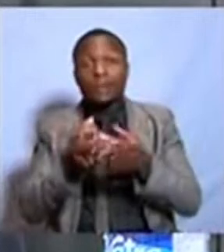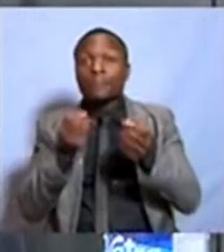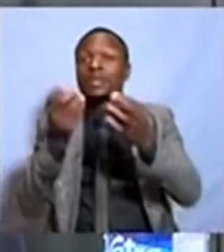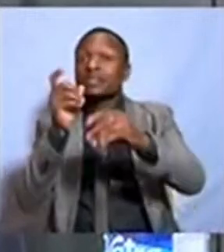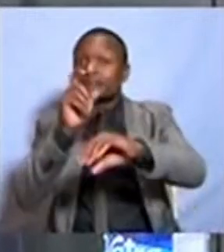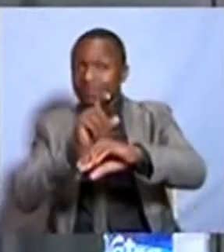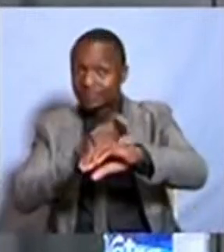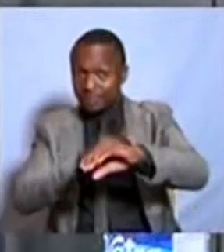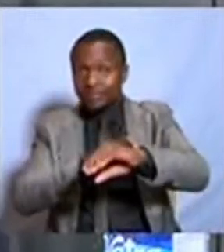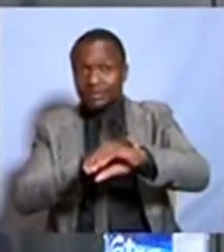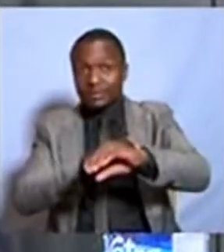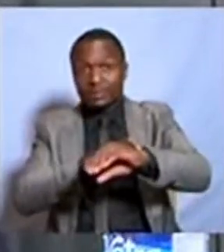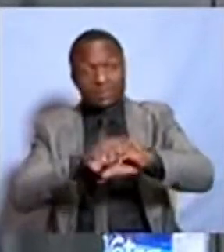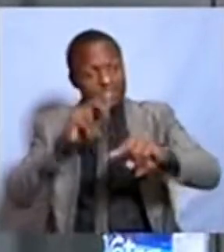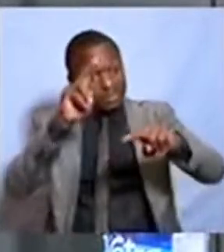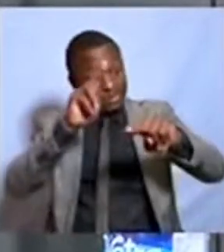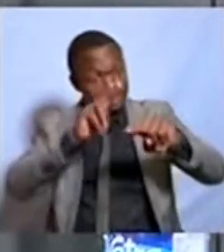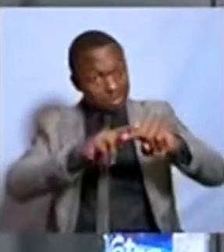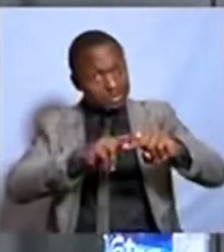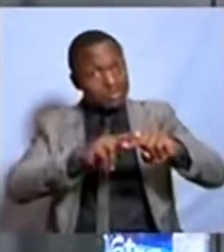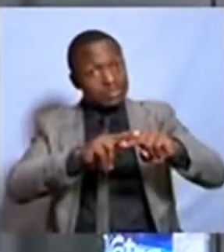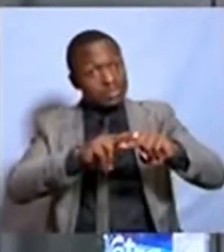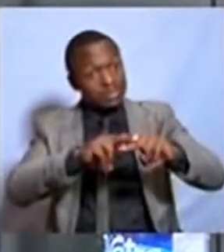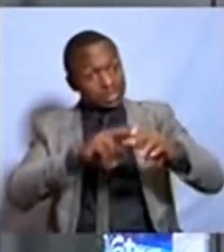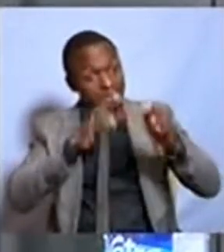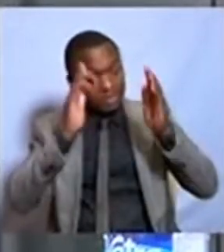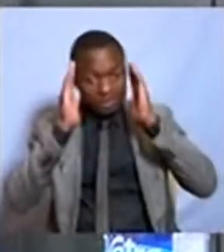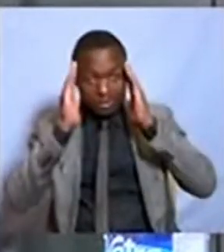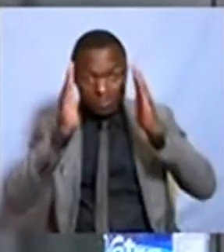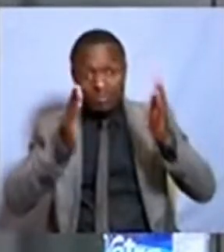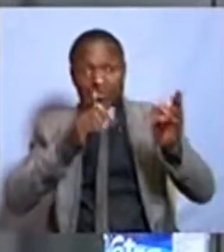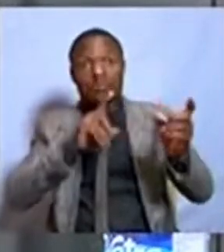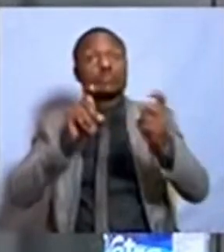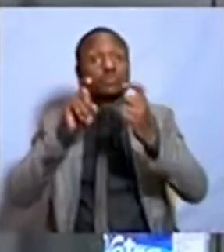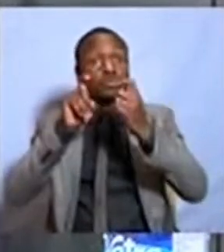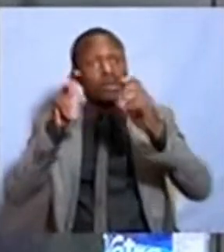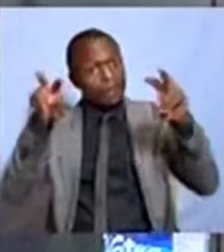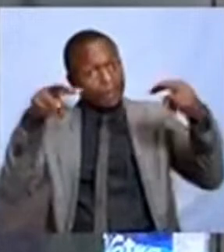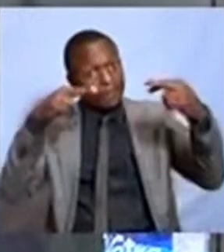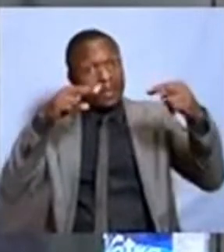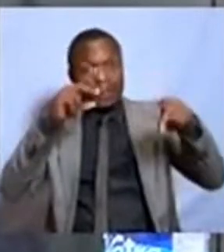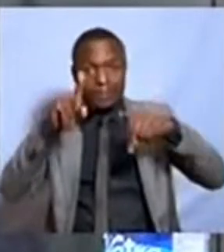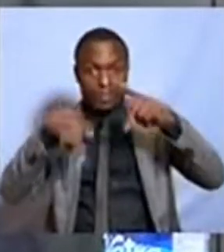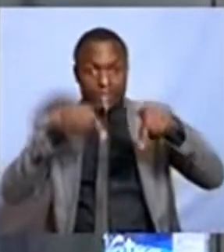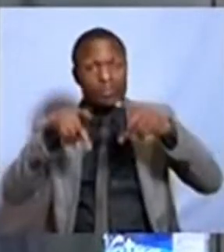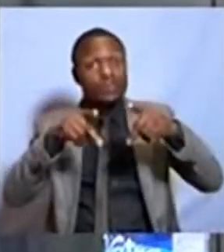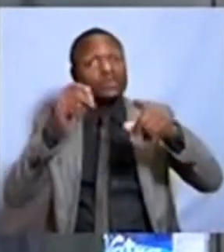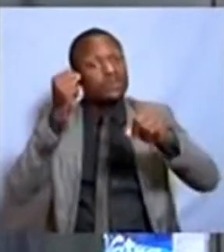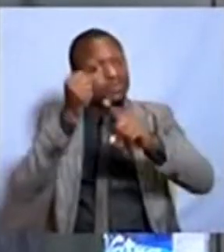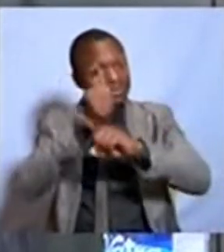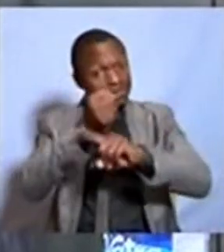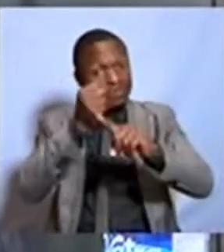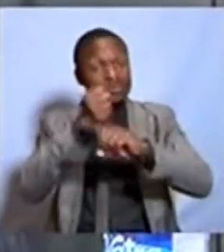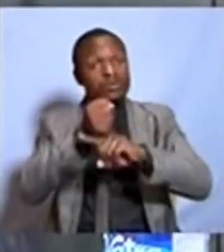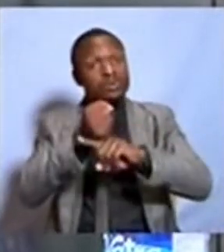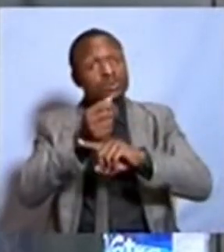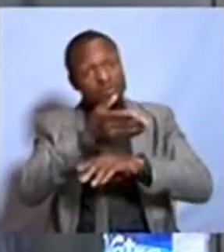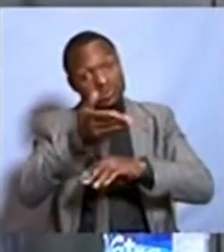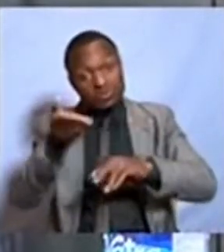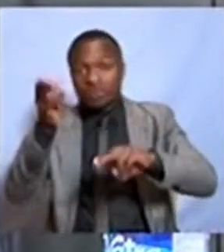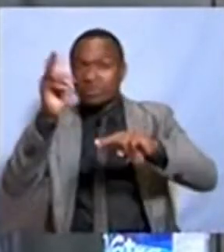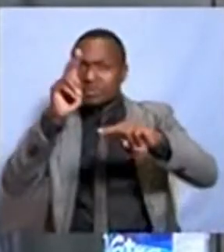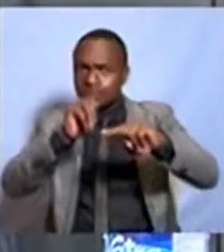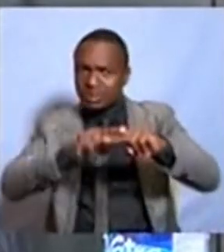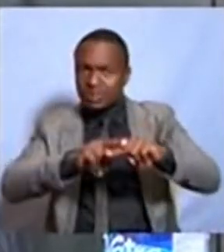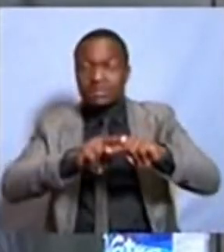sit and look at such challenges that are facing people that you are trying to fight for? Do you sit